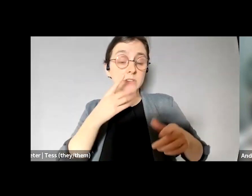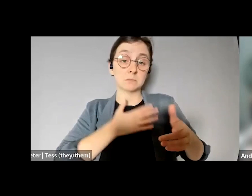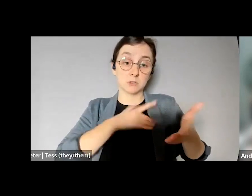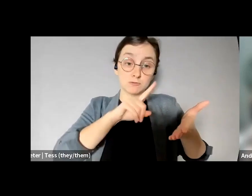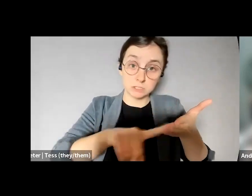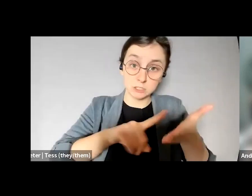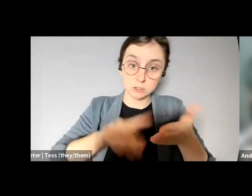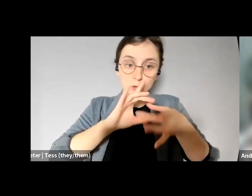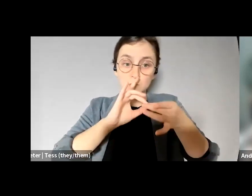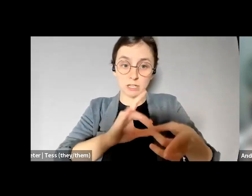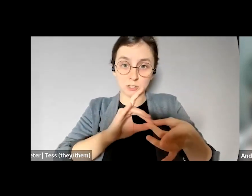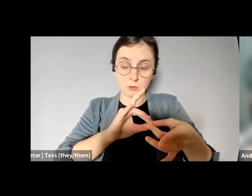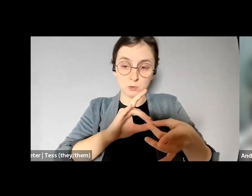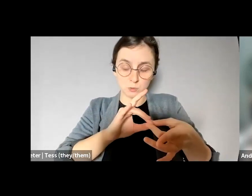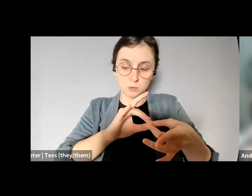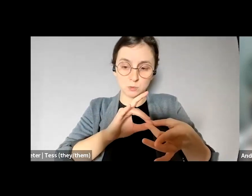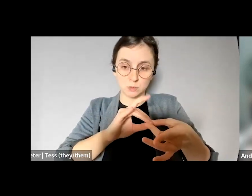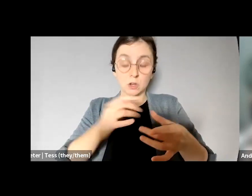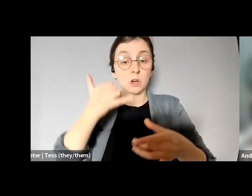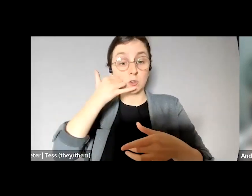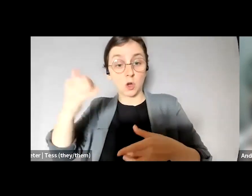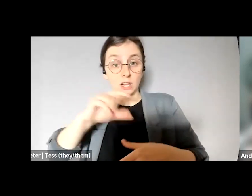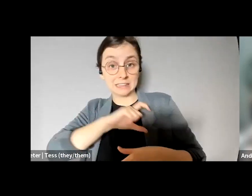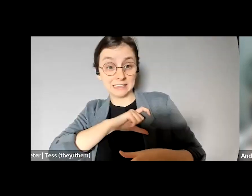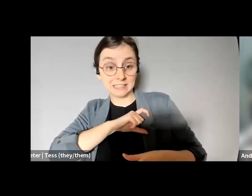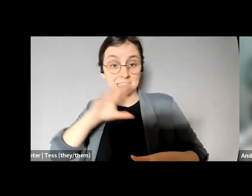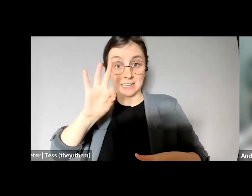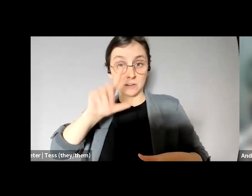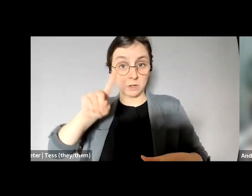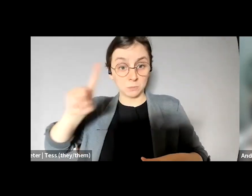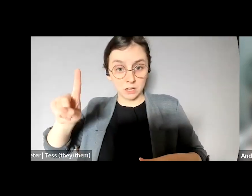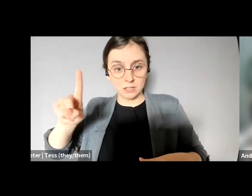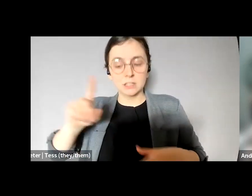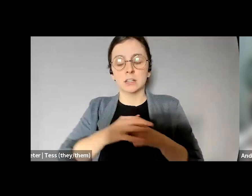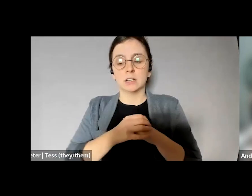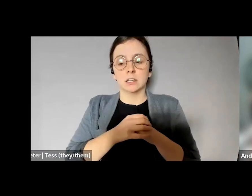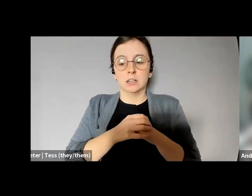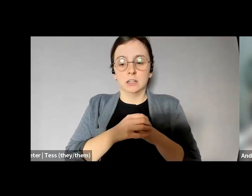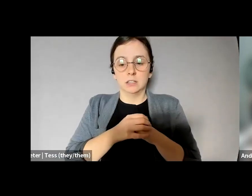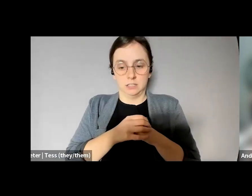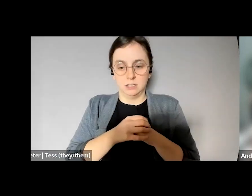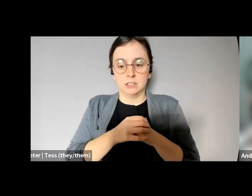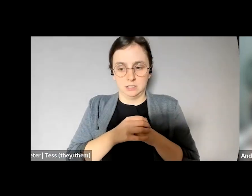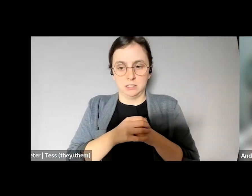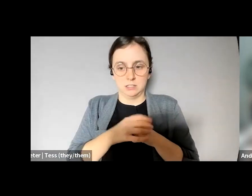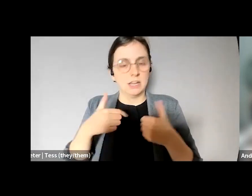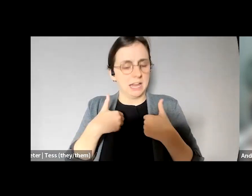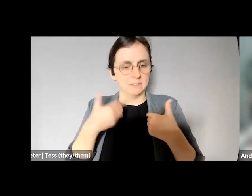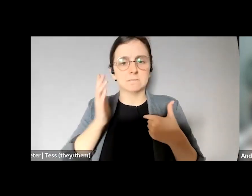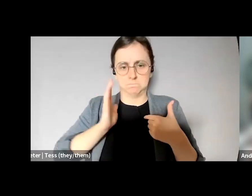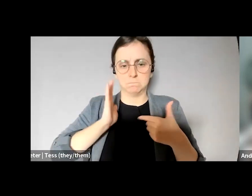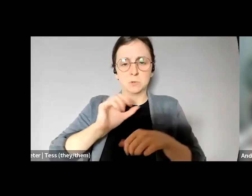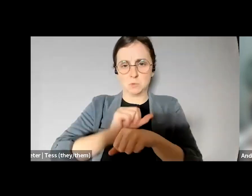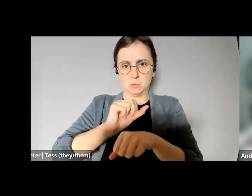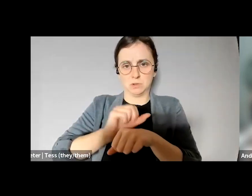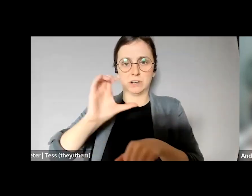to calling law enforcement or calling 911, right? As I indicated, I've also worked in the child abuse and